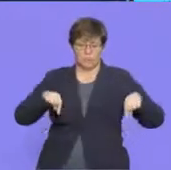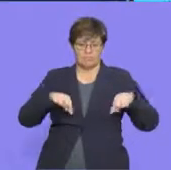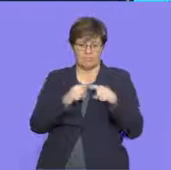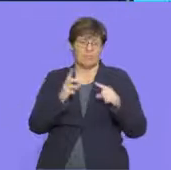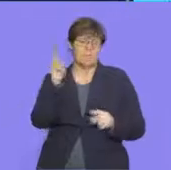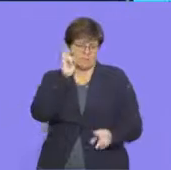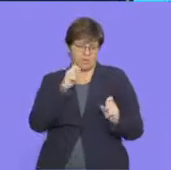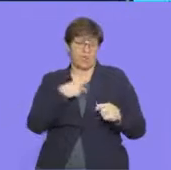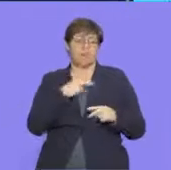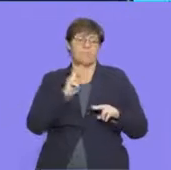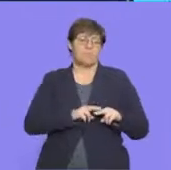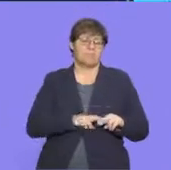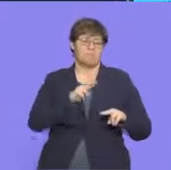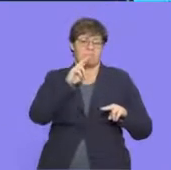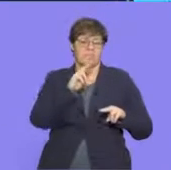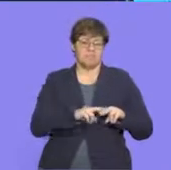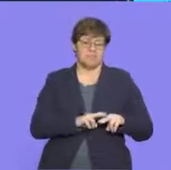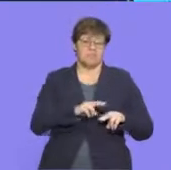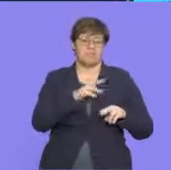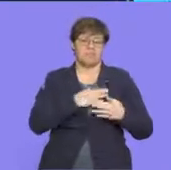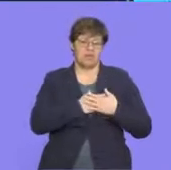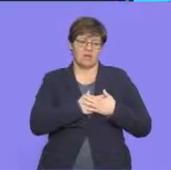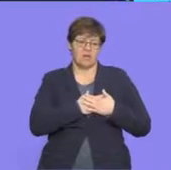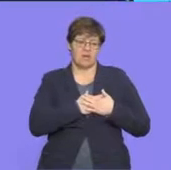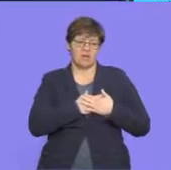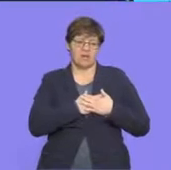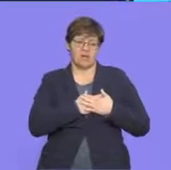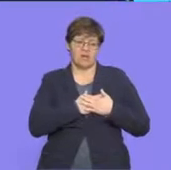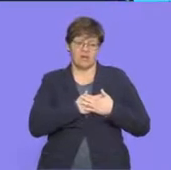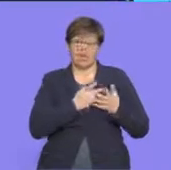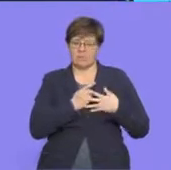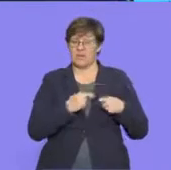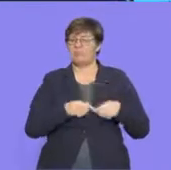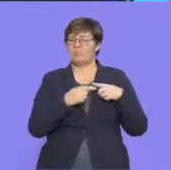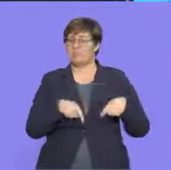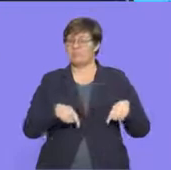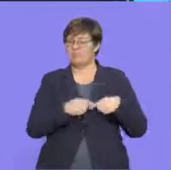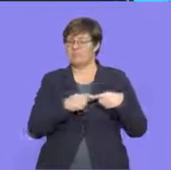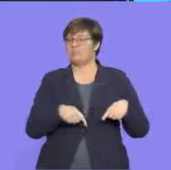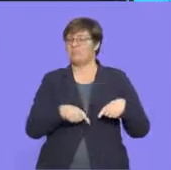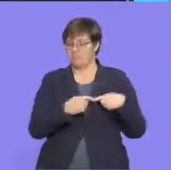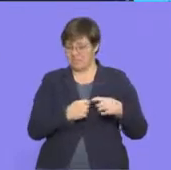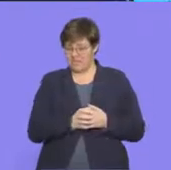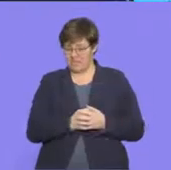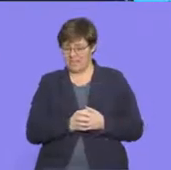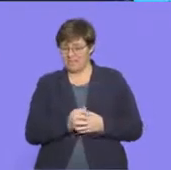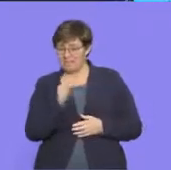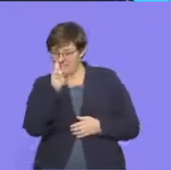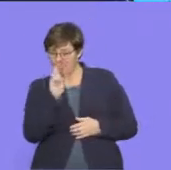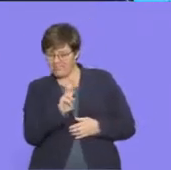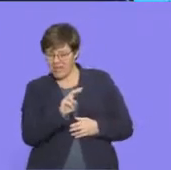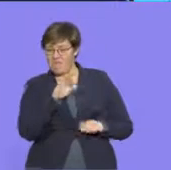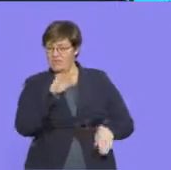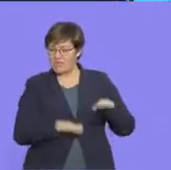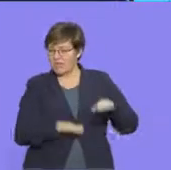heartbeat, the heart sound. And that's how we can hear the sounds. And again, the sounds, what do you think the doctor listens to? He's looking for a rhythm.